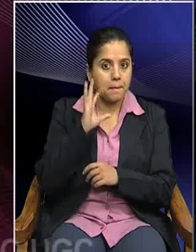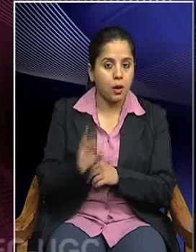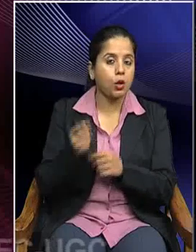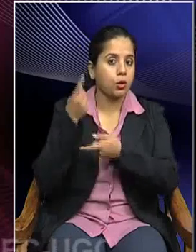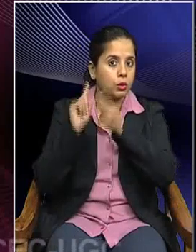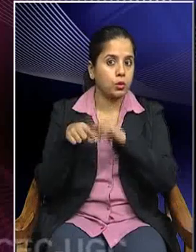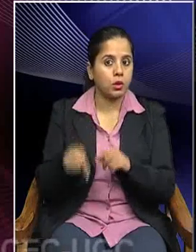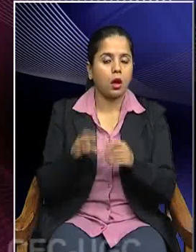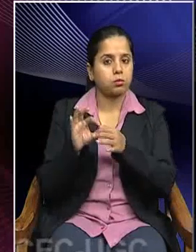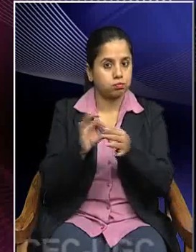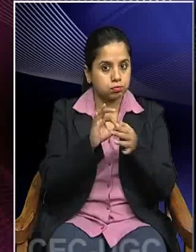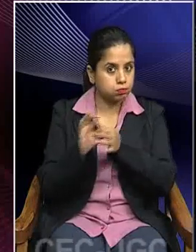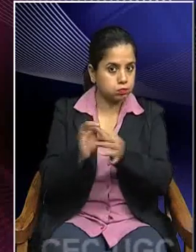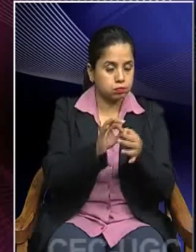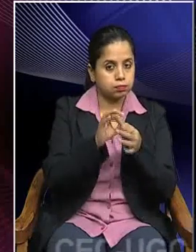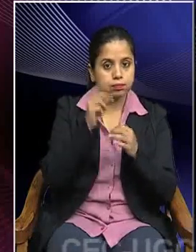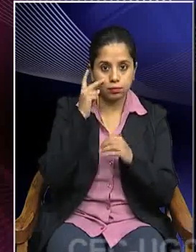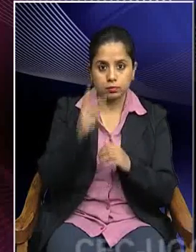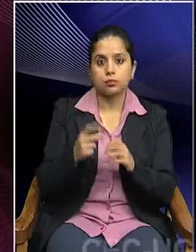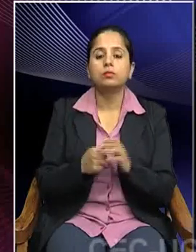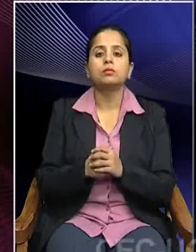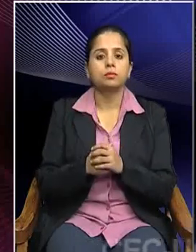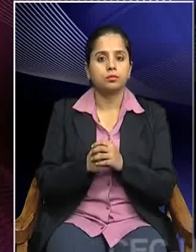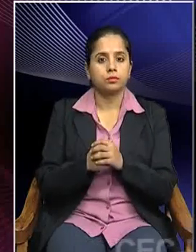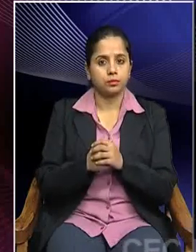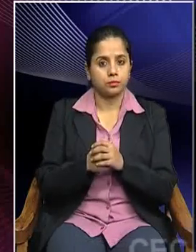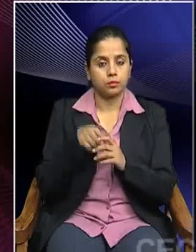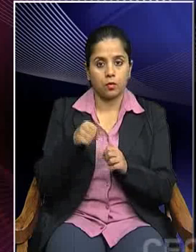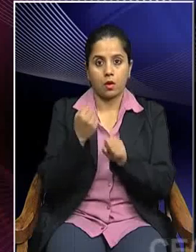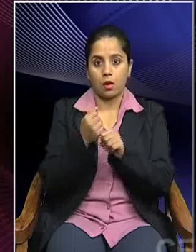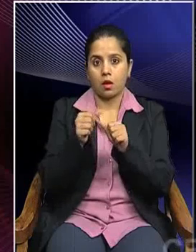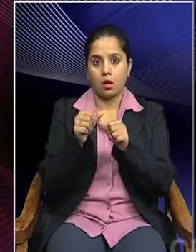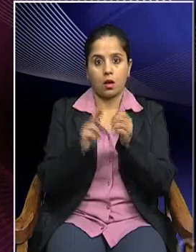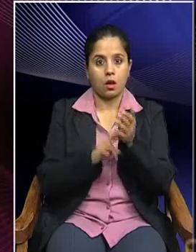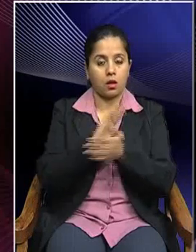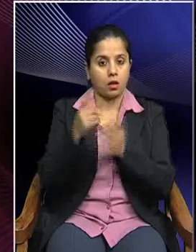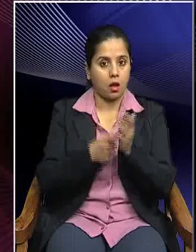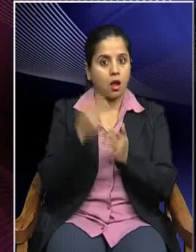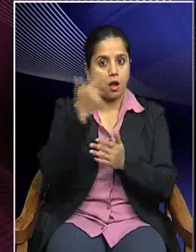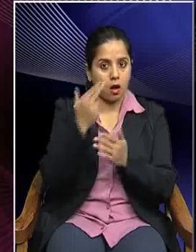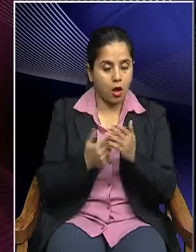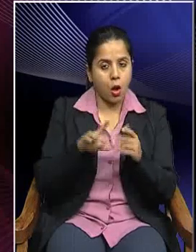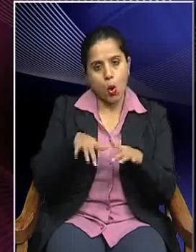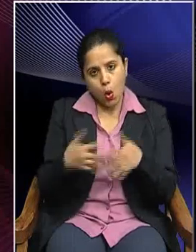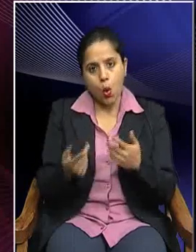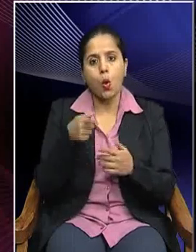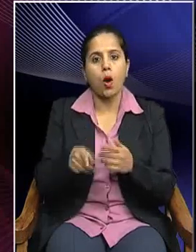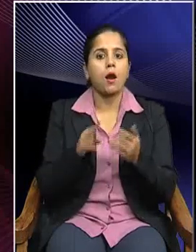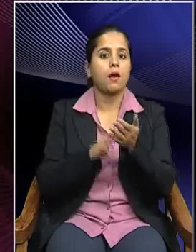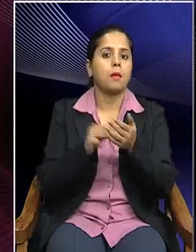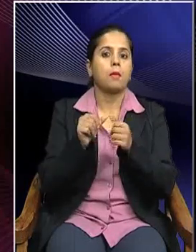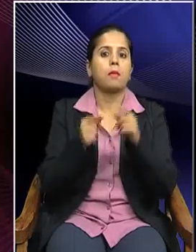historical correlate of the Gandhara art, or for that matter even Mathura